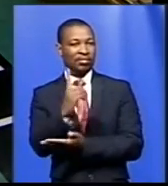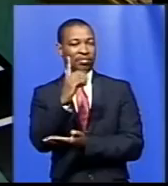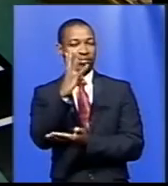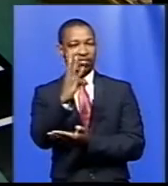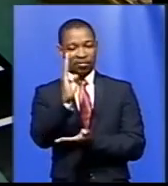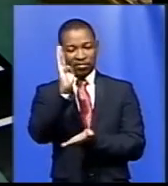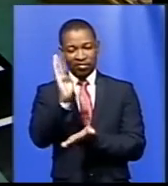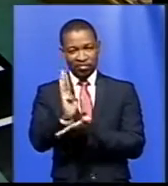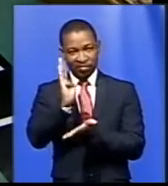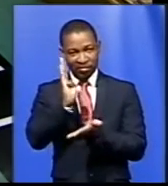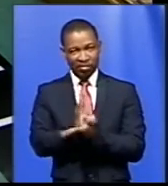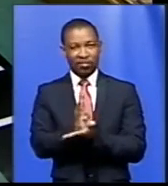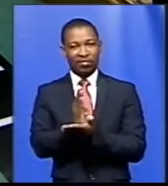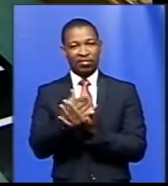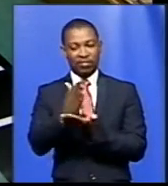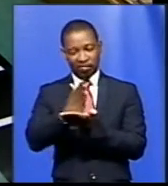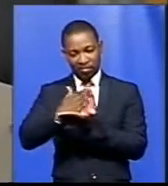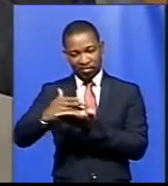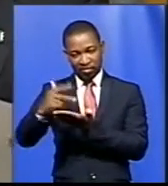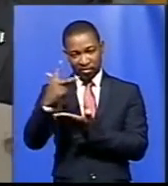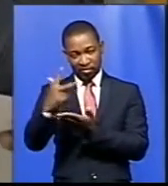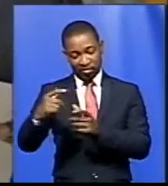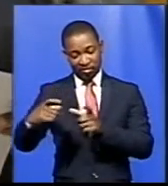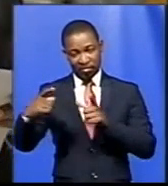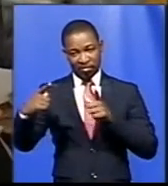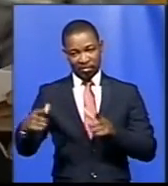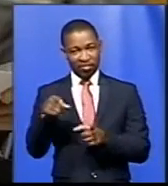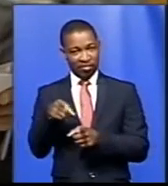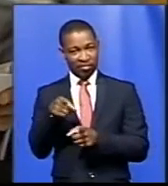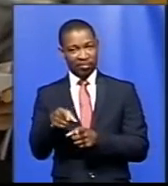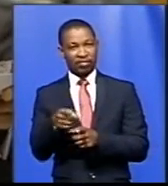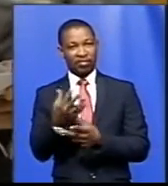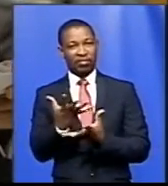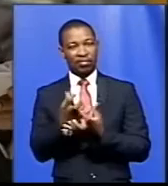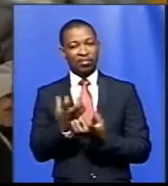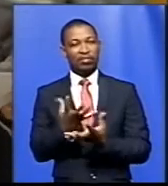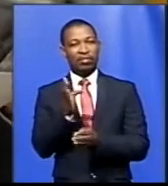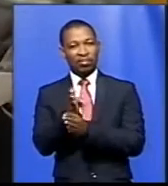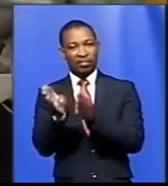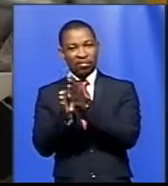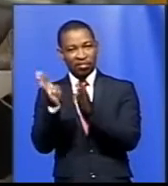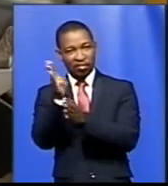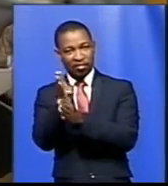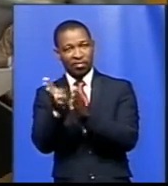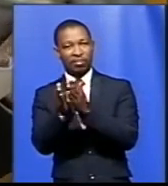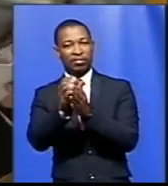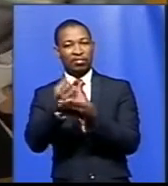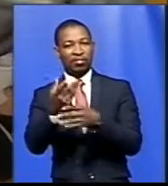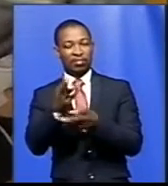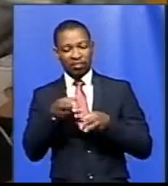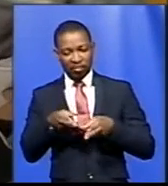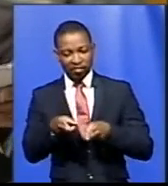billion, takes the third largest share to cater for construction of secondary